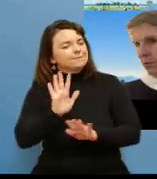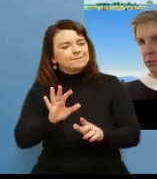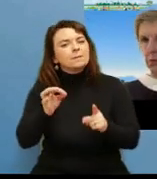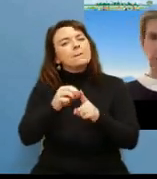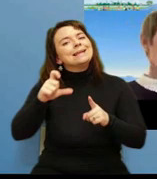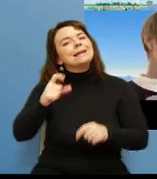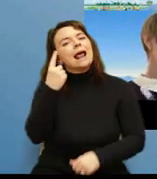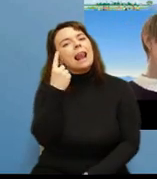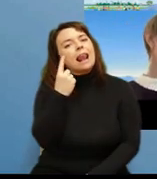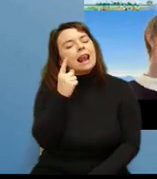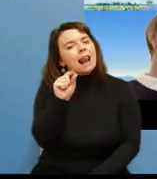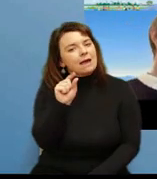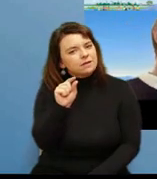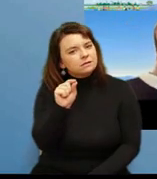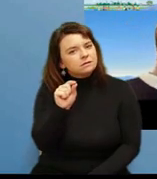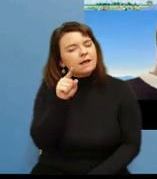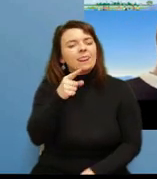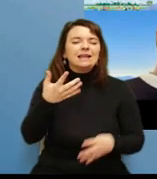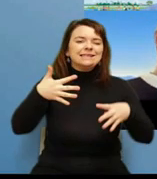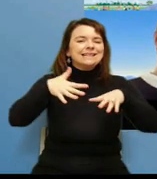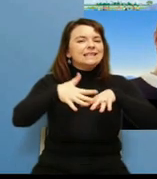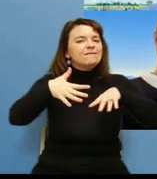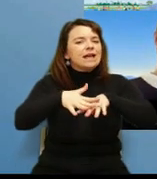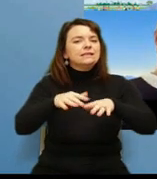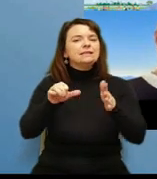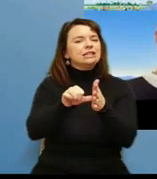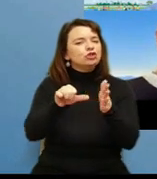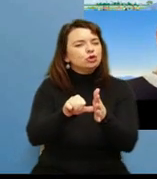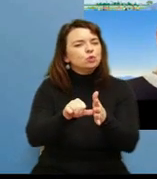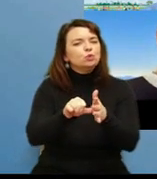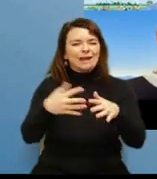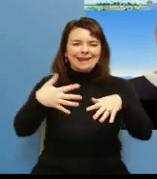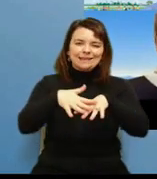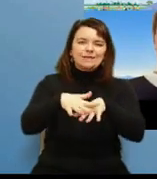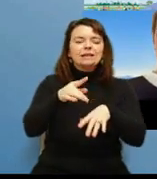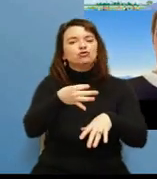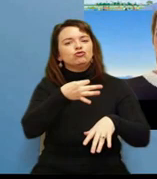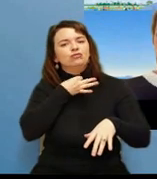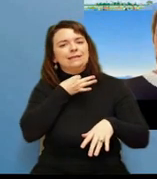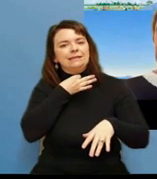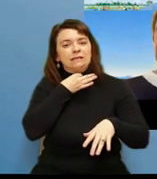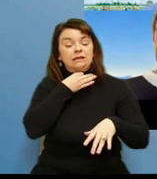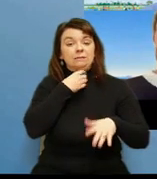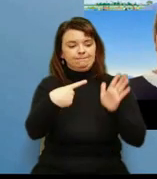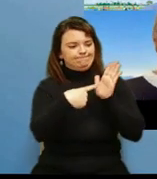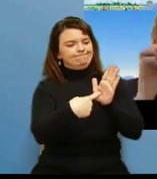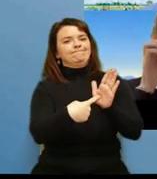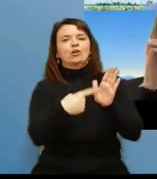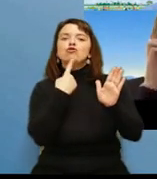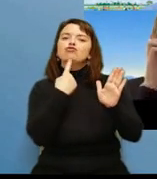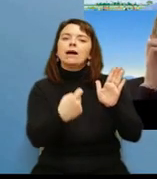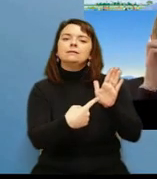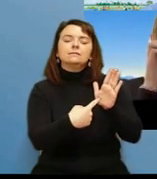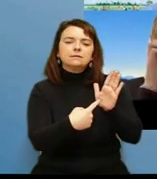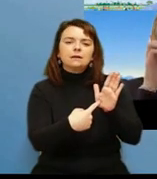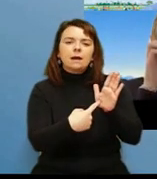PC11, which was about the interface issues, the interface risks. It's shown as a red risk still,